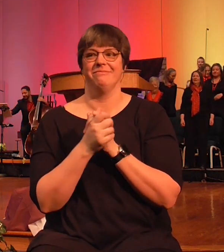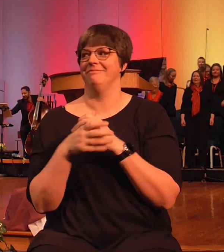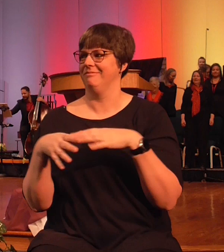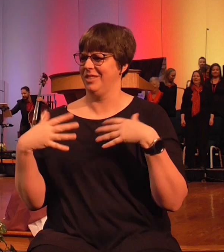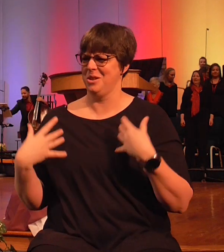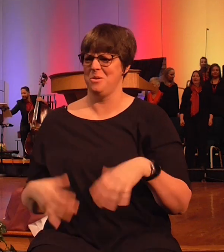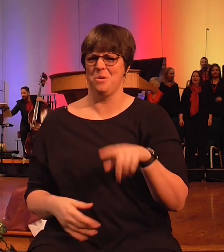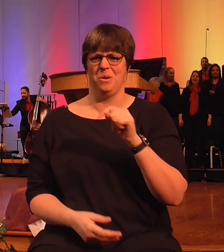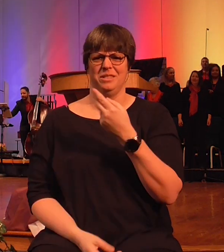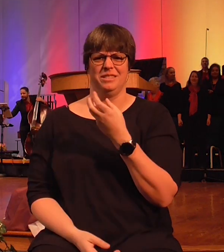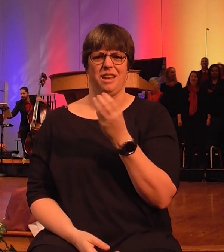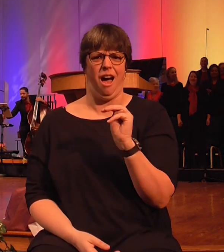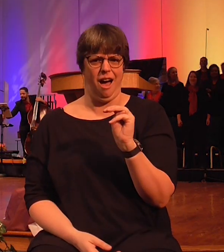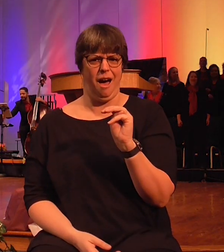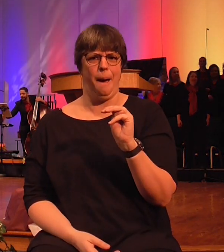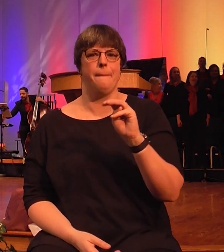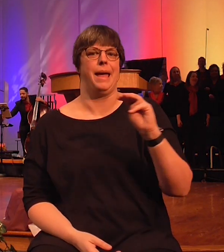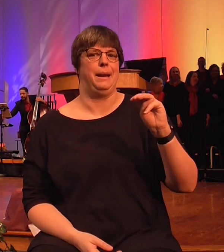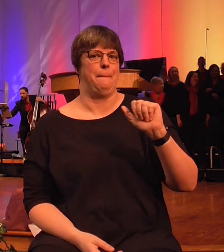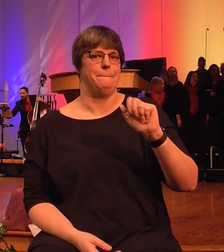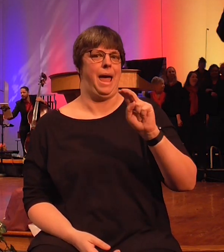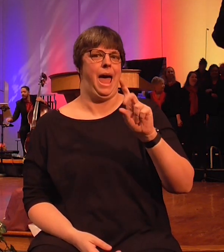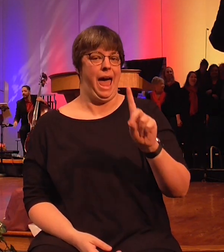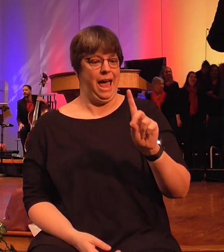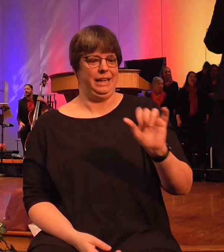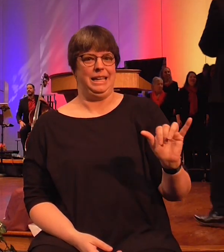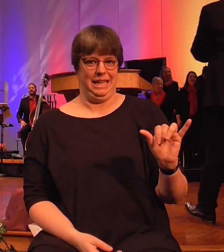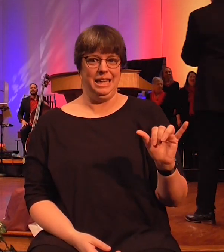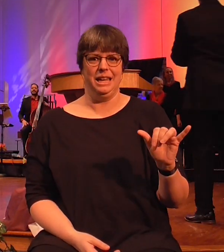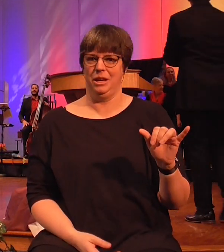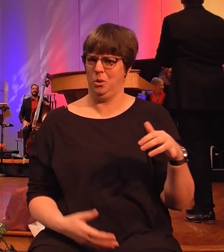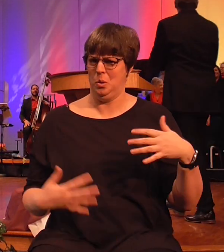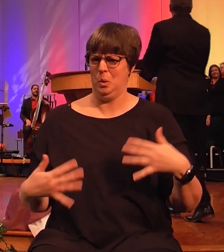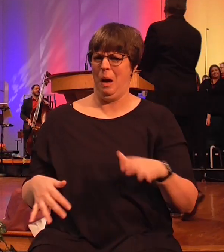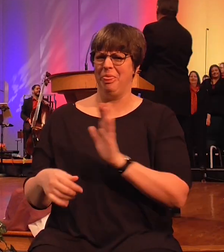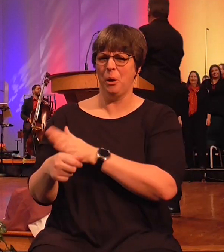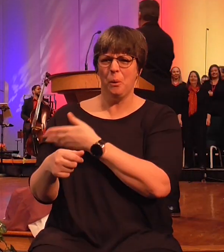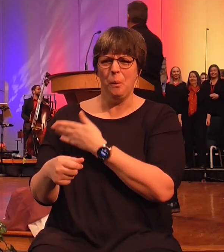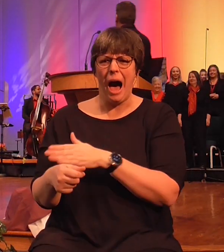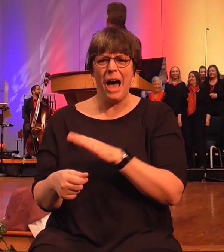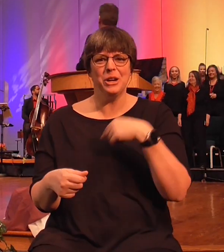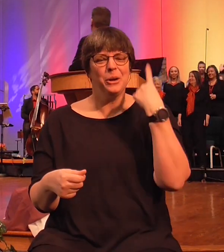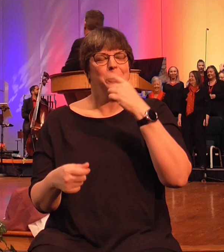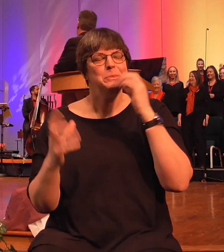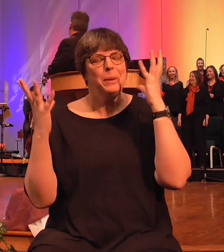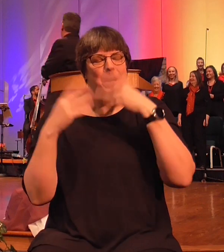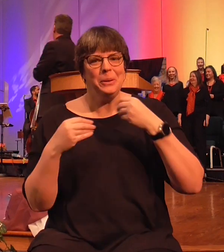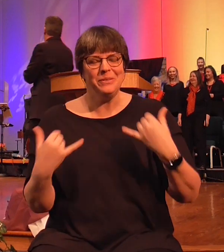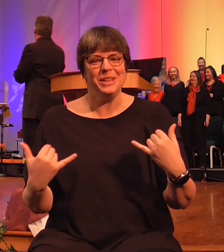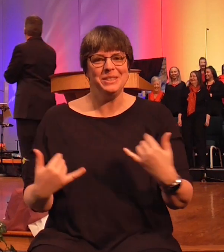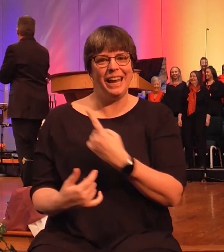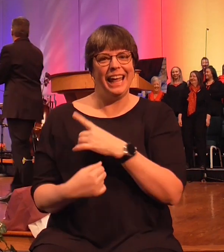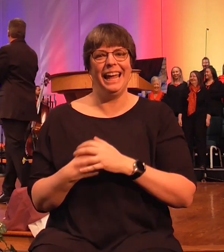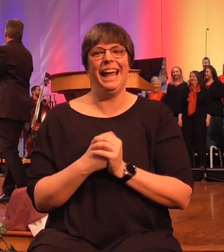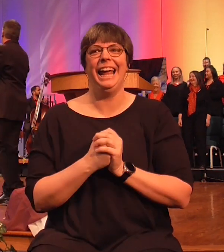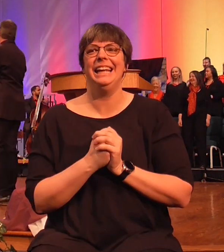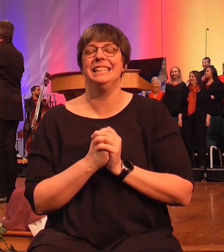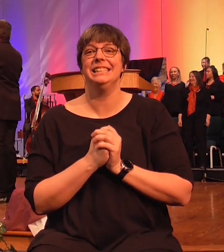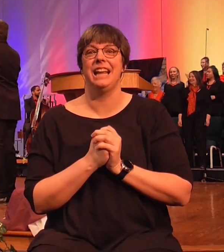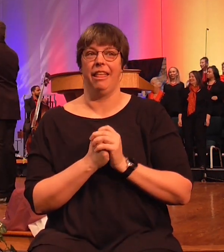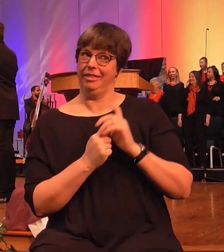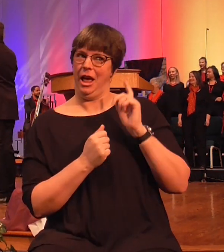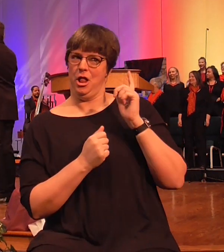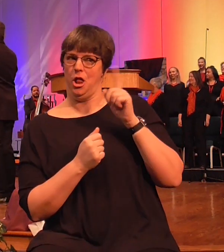All right, Tom Litch, Maddie Jazwerska, our incredible choir. Don't they look beautiful today? And